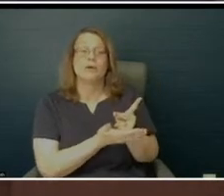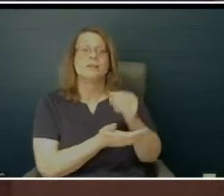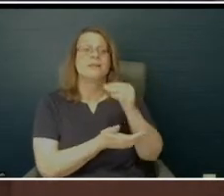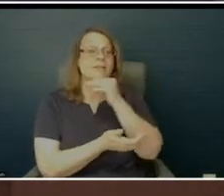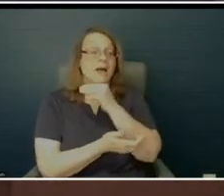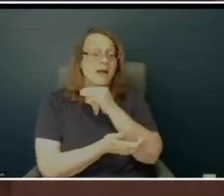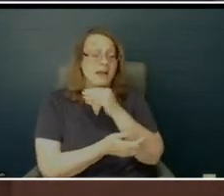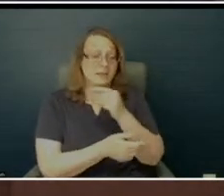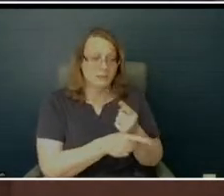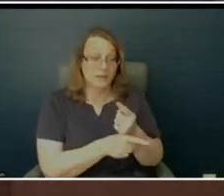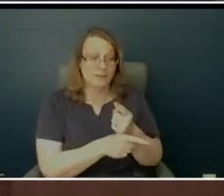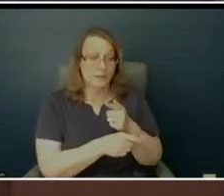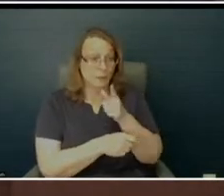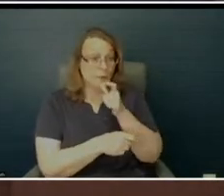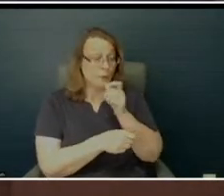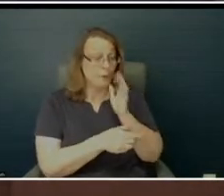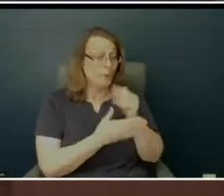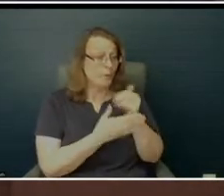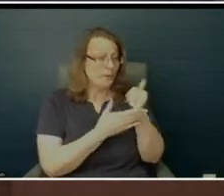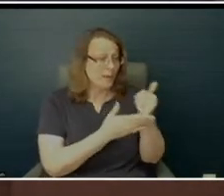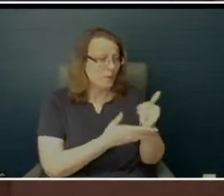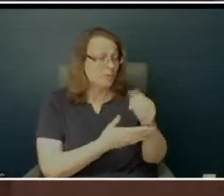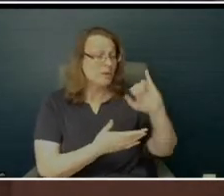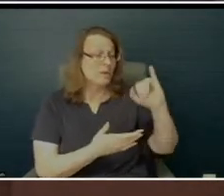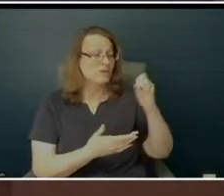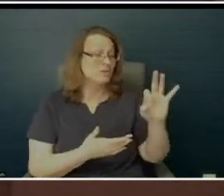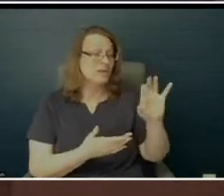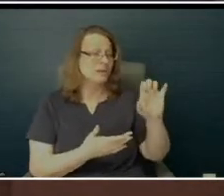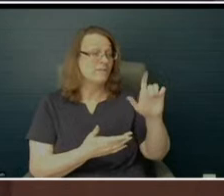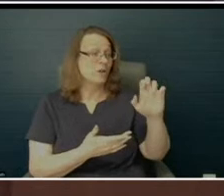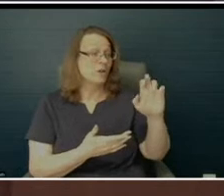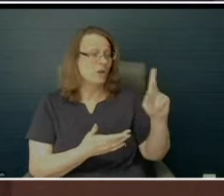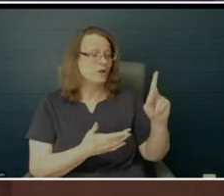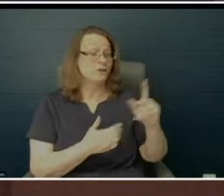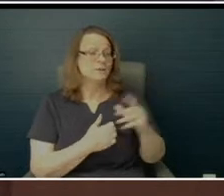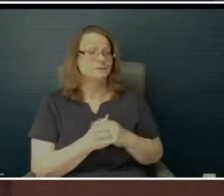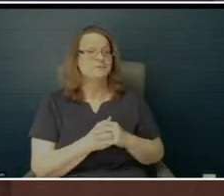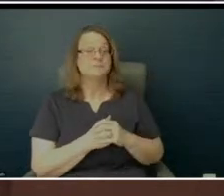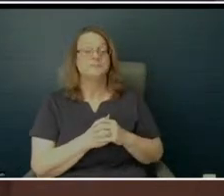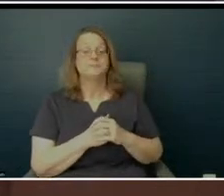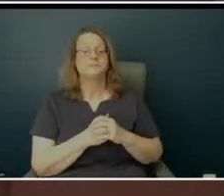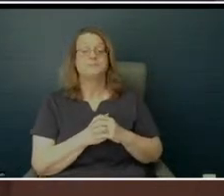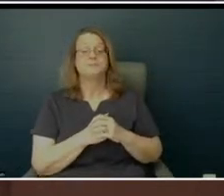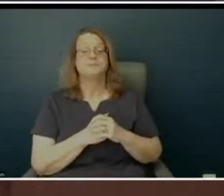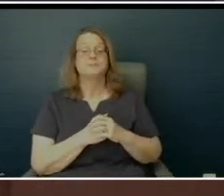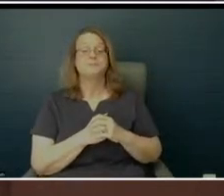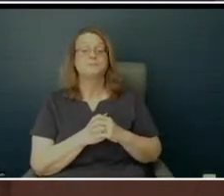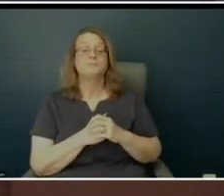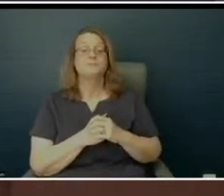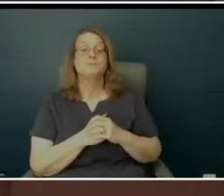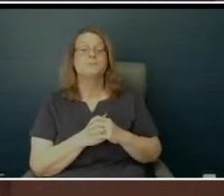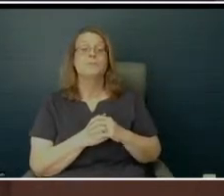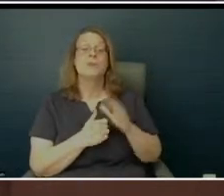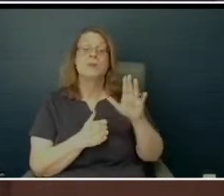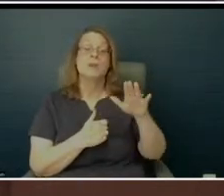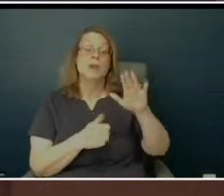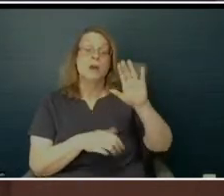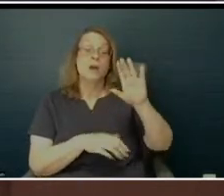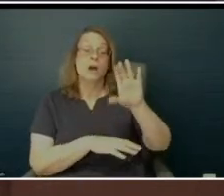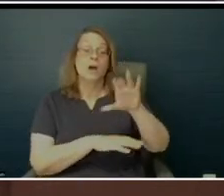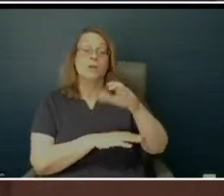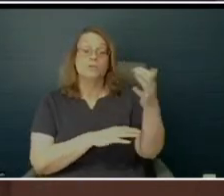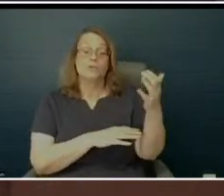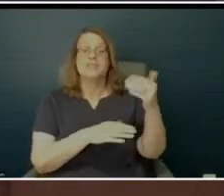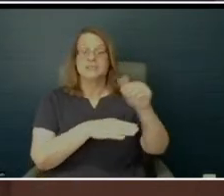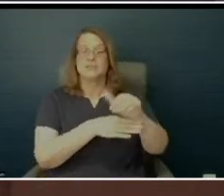going to help him? Well, Jeff Clark. Mr. Rosen, on Christmas Eve, your first official day as the acting Attorney